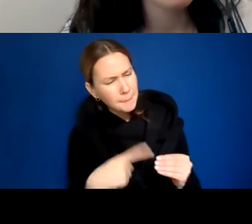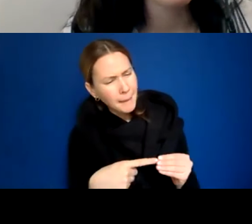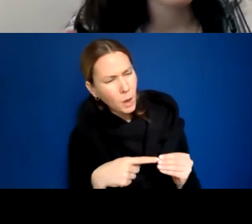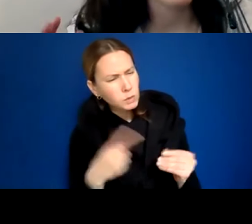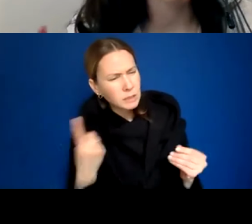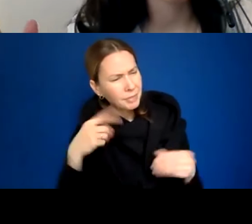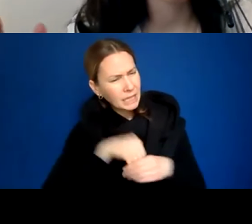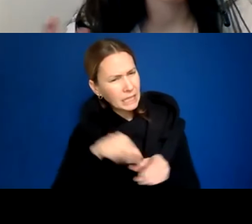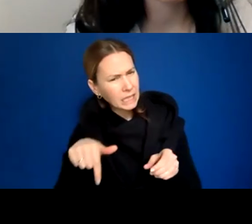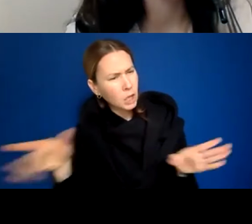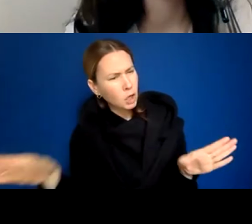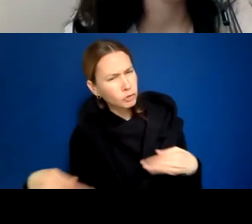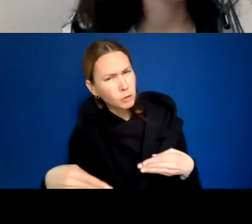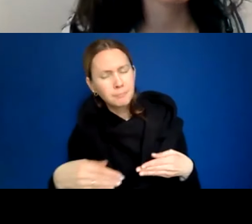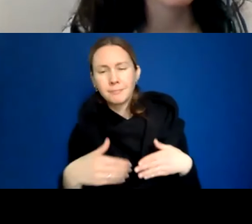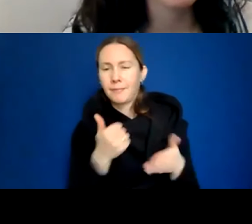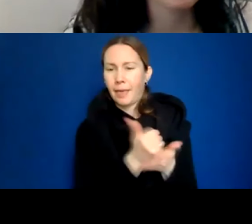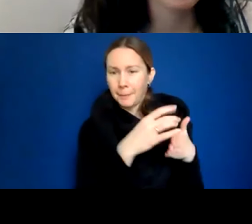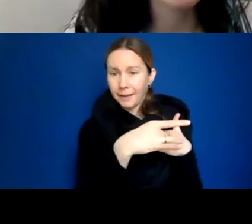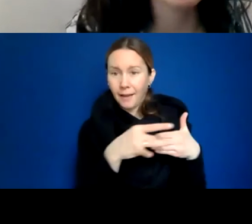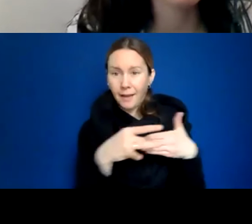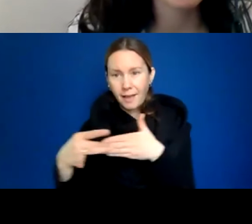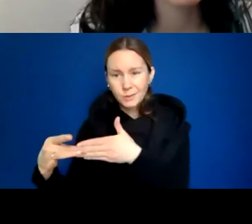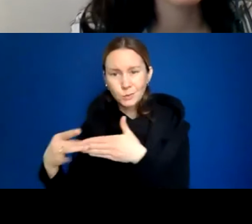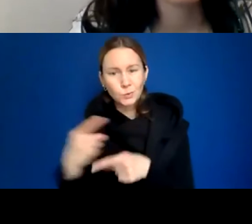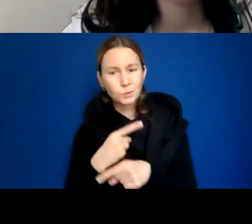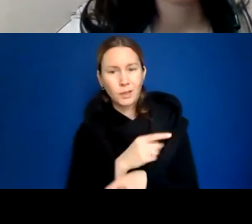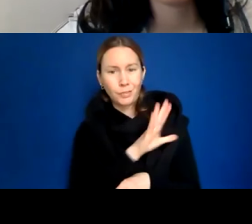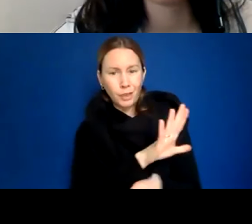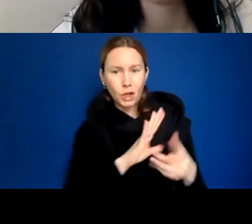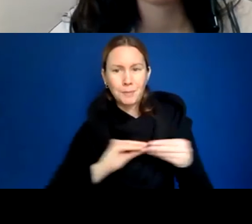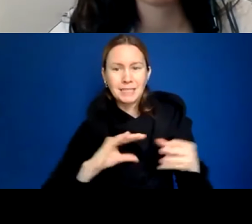room, to help guide you toward what message they're trying to convey.